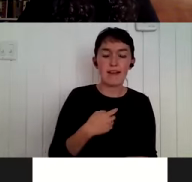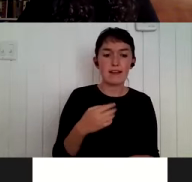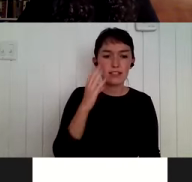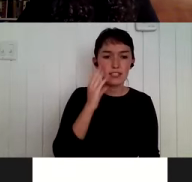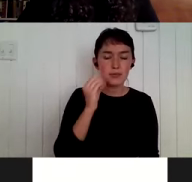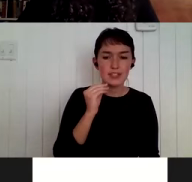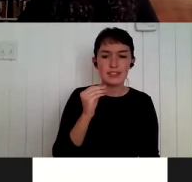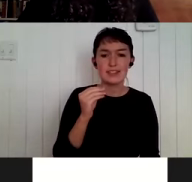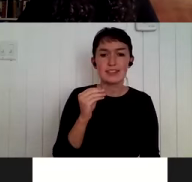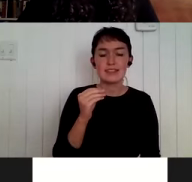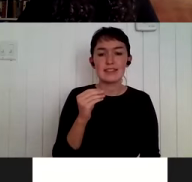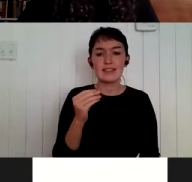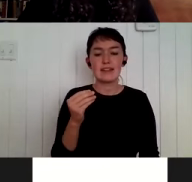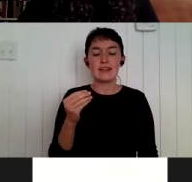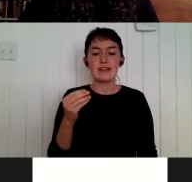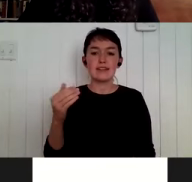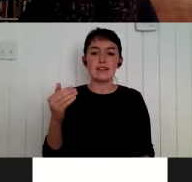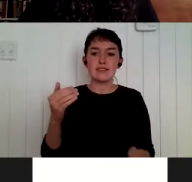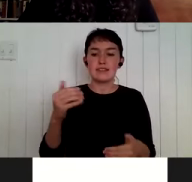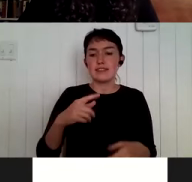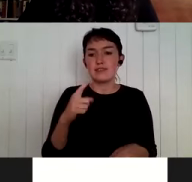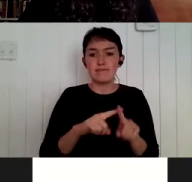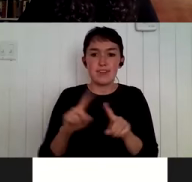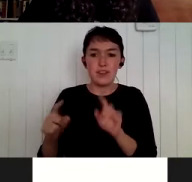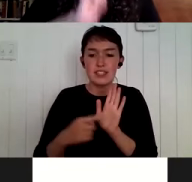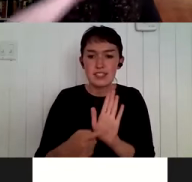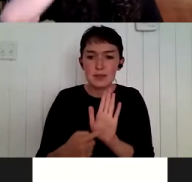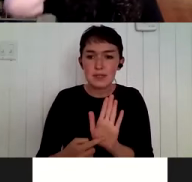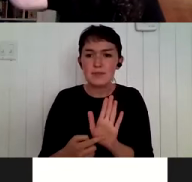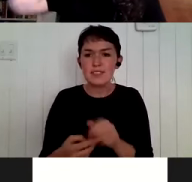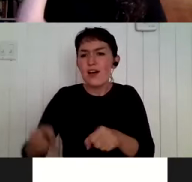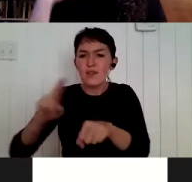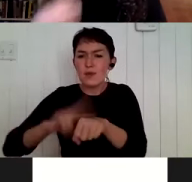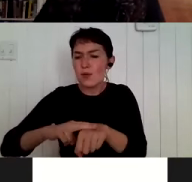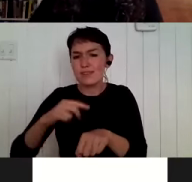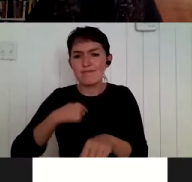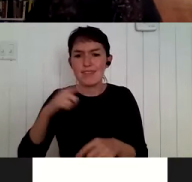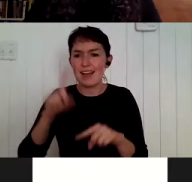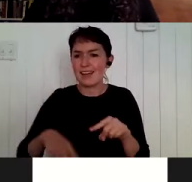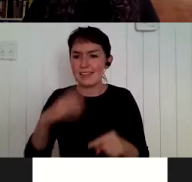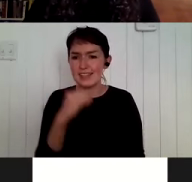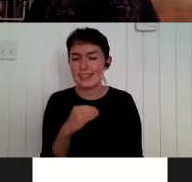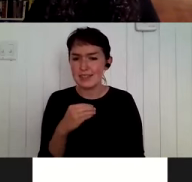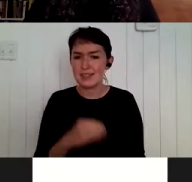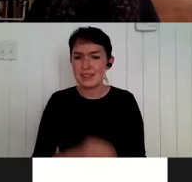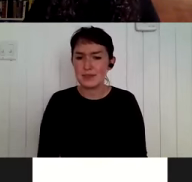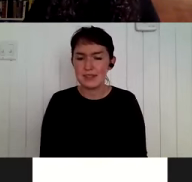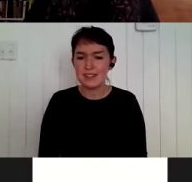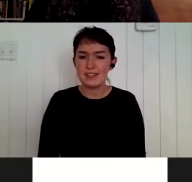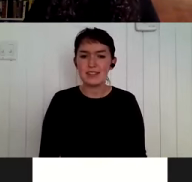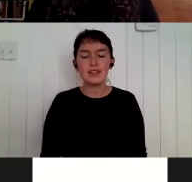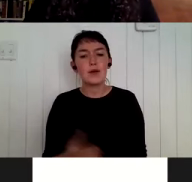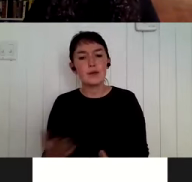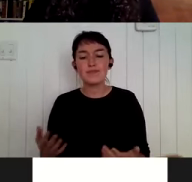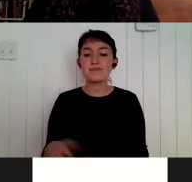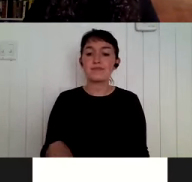to be able to sleep, right? Like the symptoms themselves might be the thing that's disrupting sleep, which sort of brings up this age-old problem of the chicken